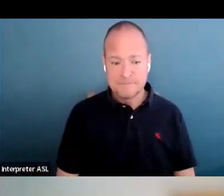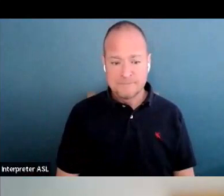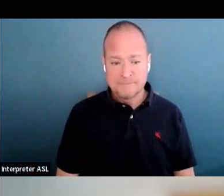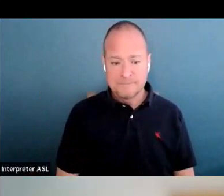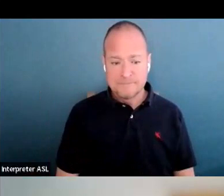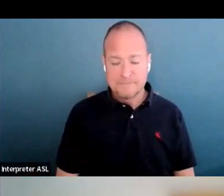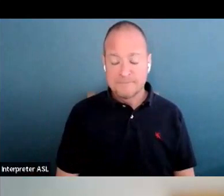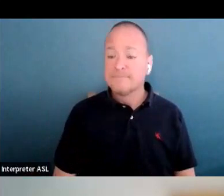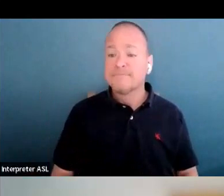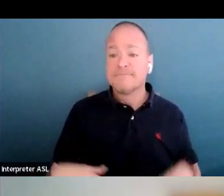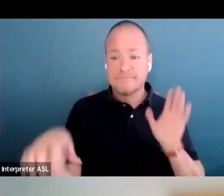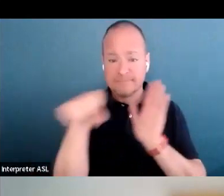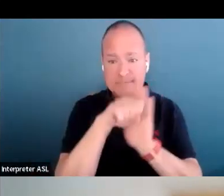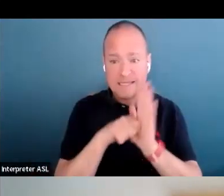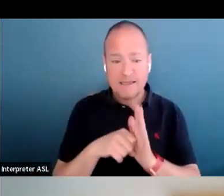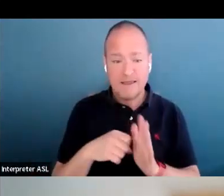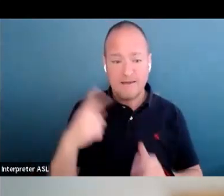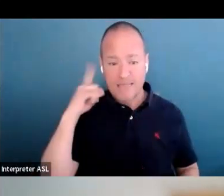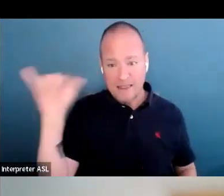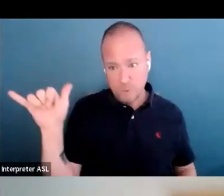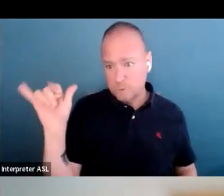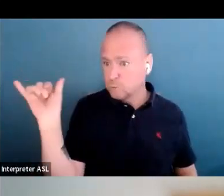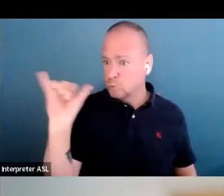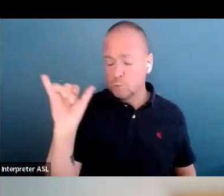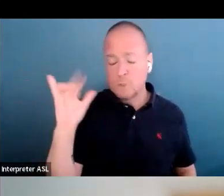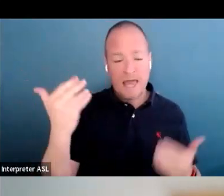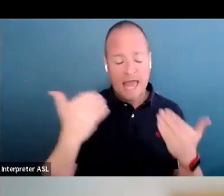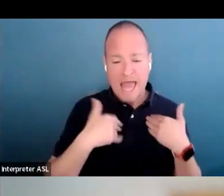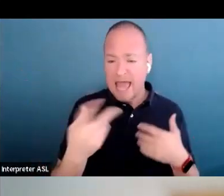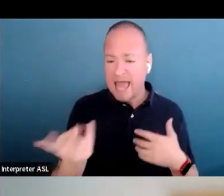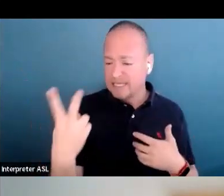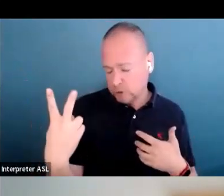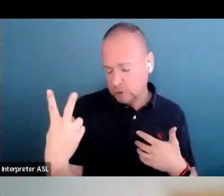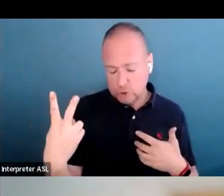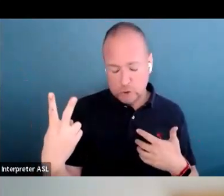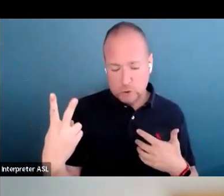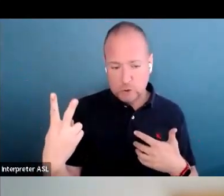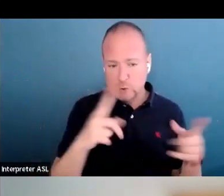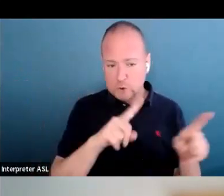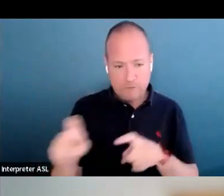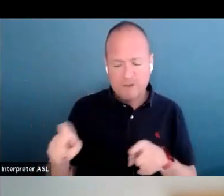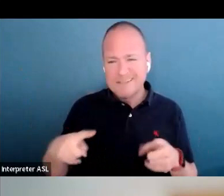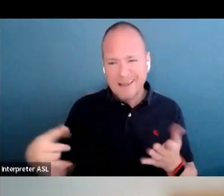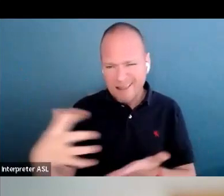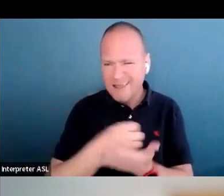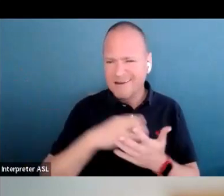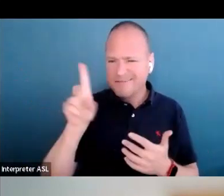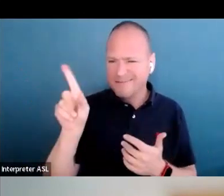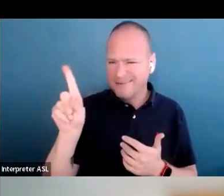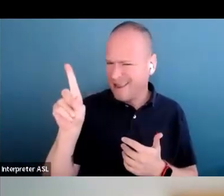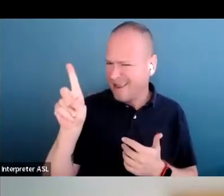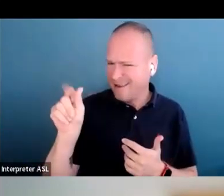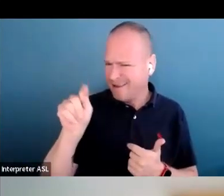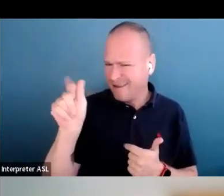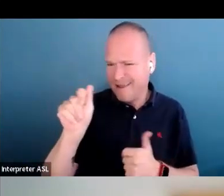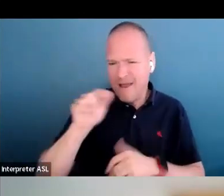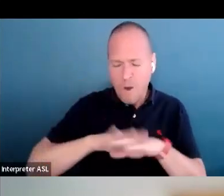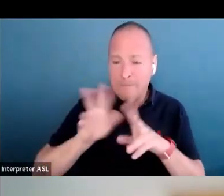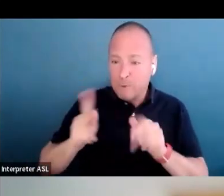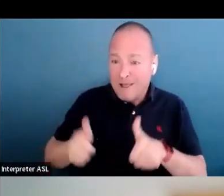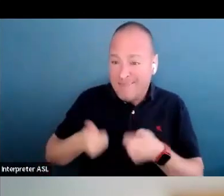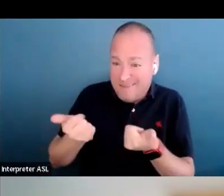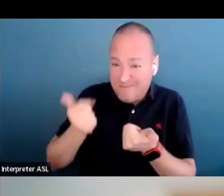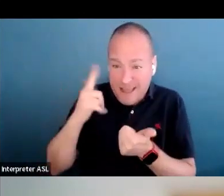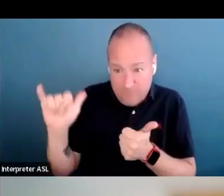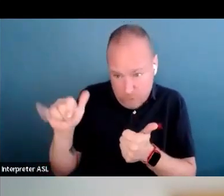The state of California also has 2 surveys well suited to gathering data on Californians who need AAC. The